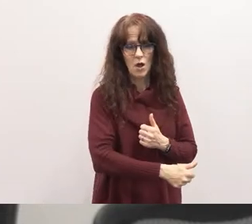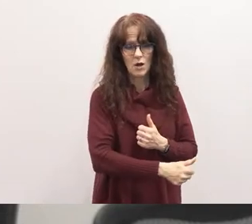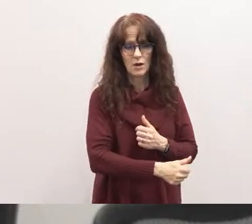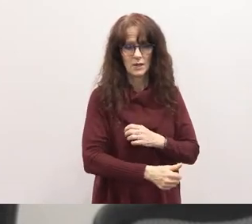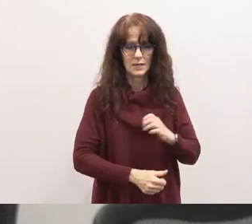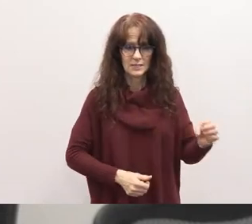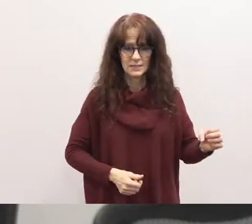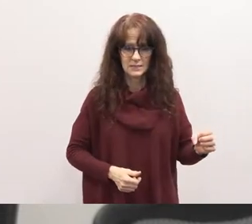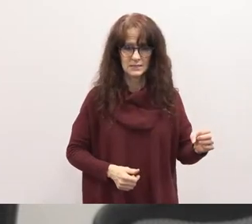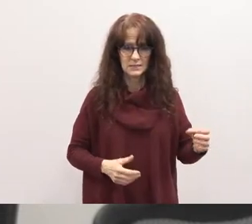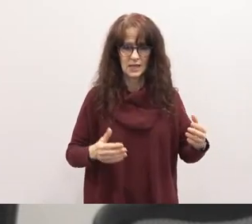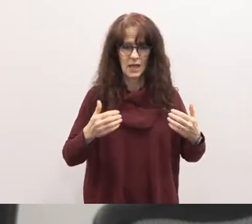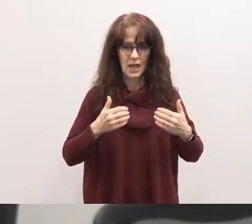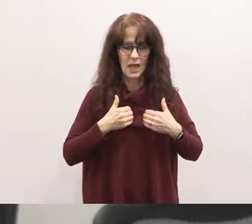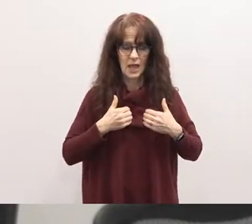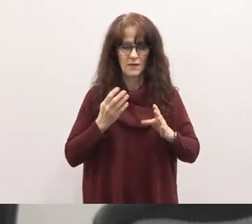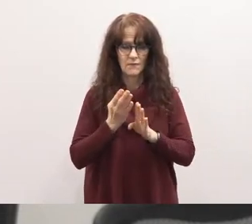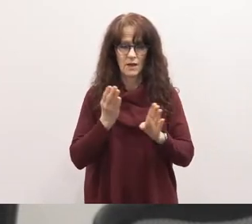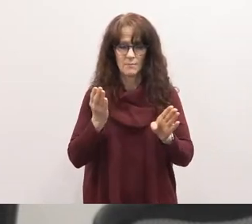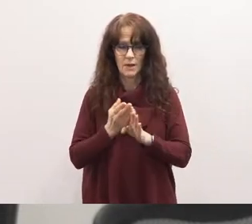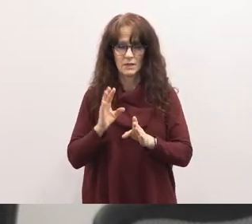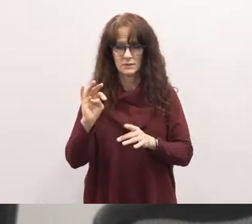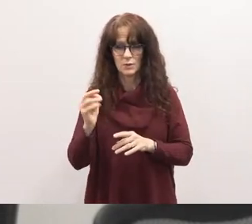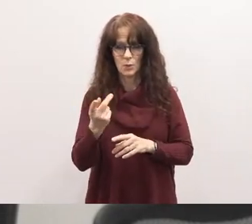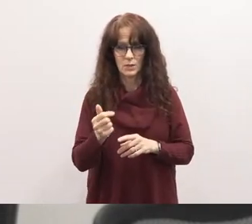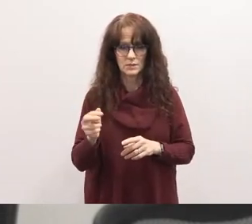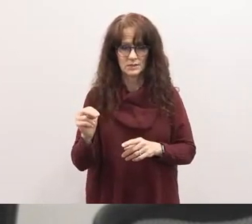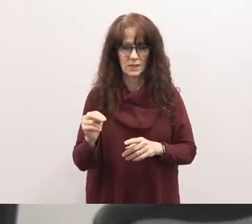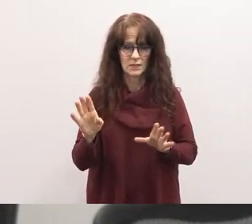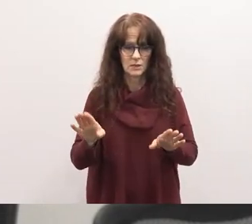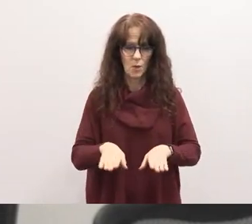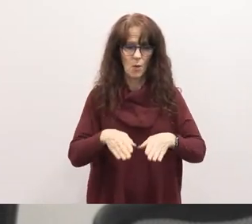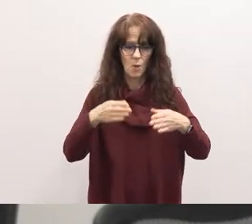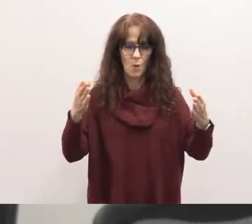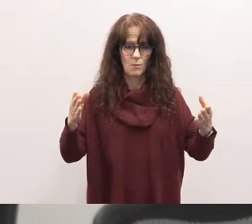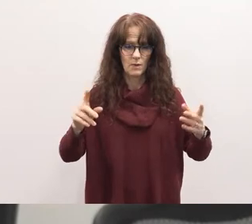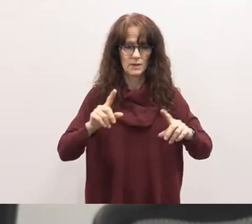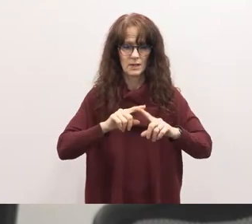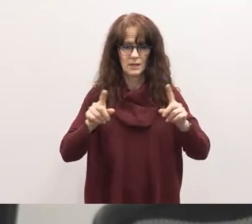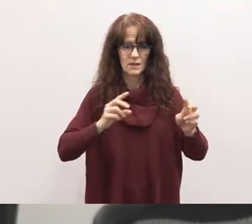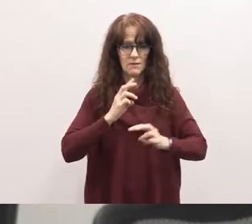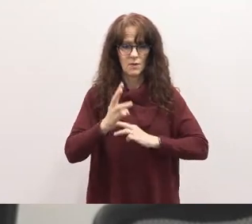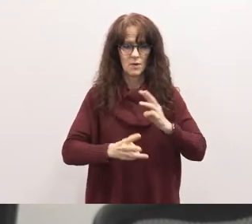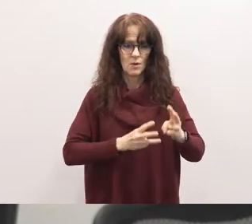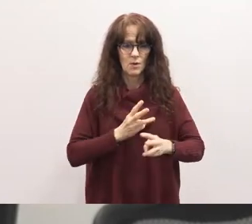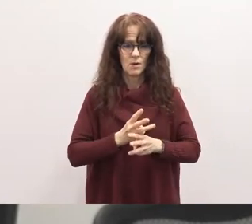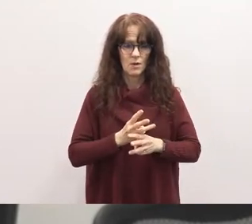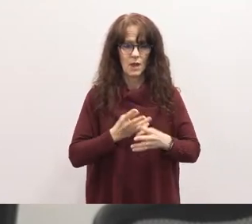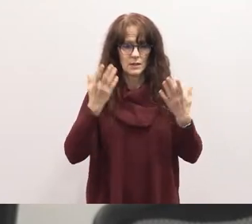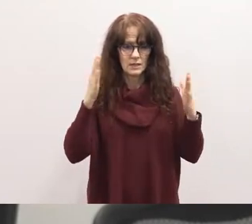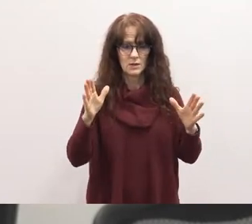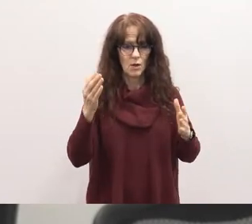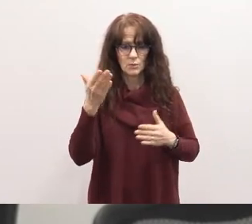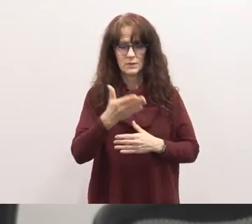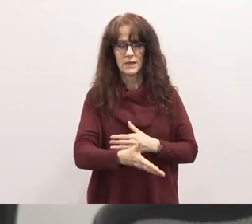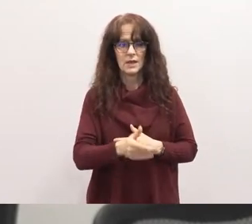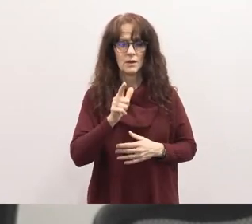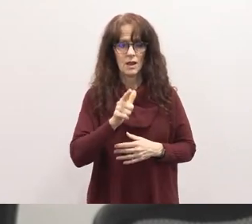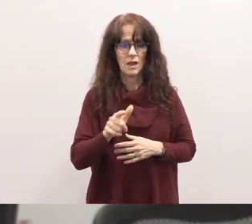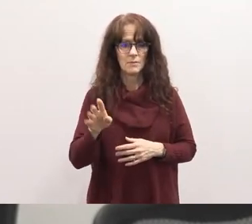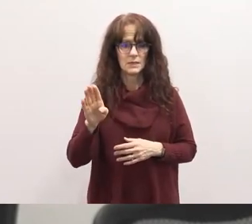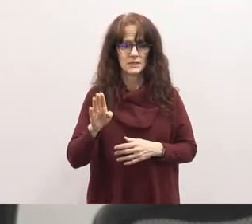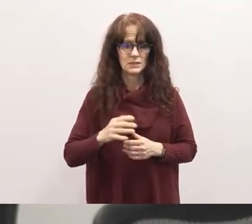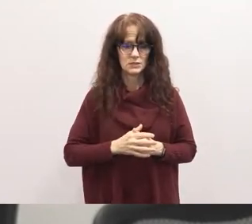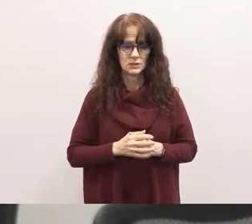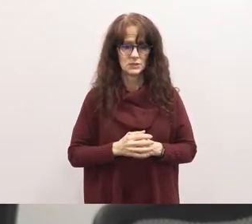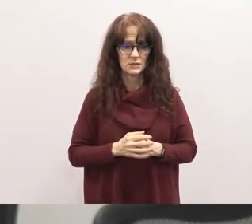east. And so to having been bused to Wilson, it opened up a whole nother world that I didn't really know existed in Long Beach. And